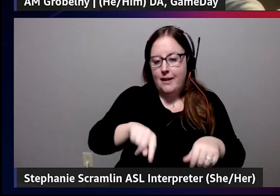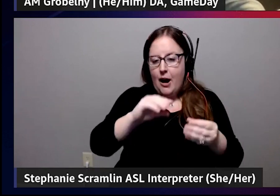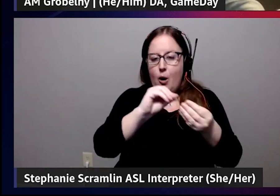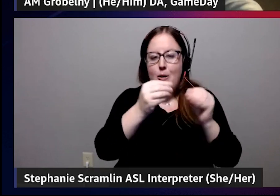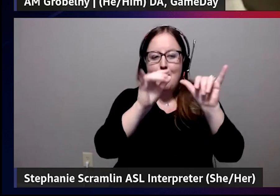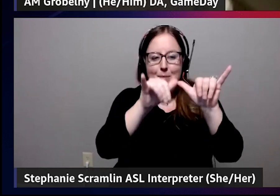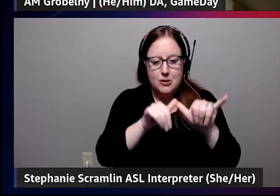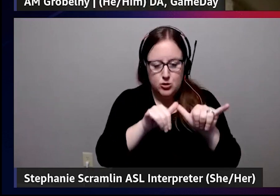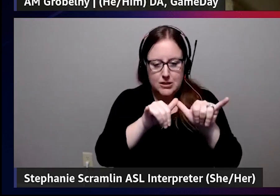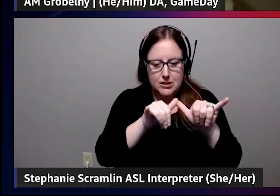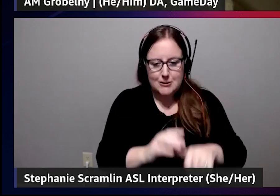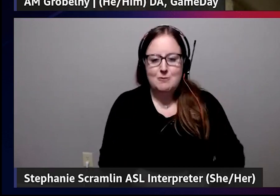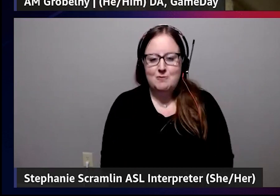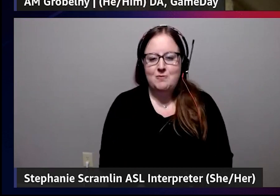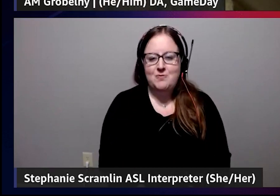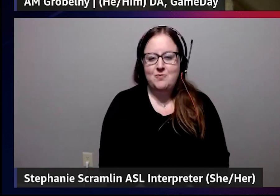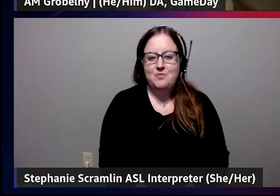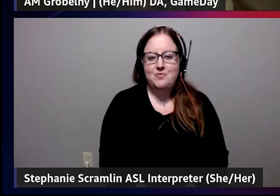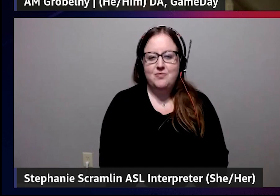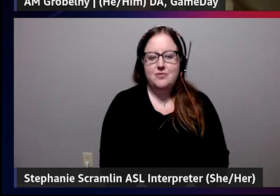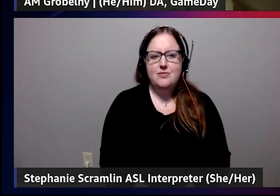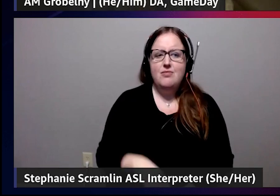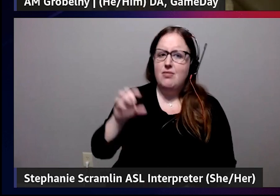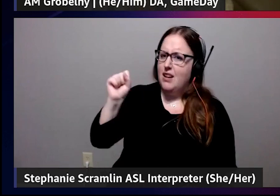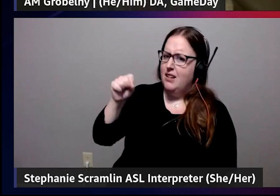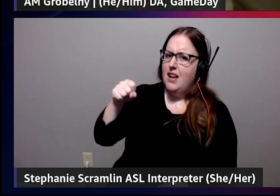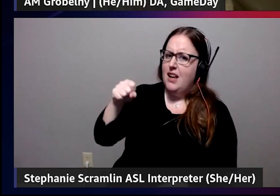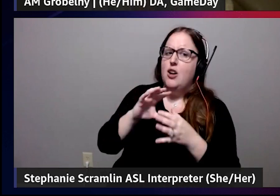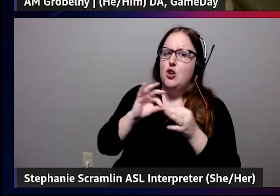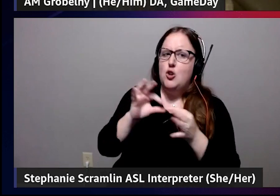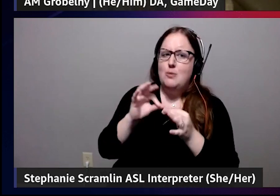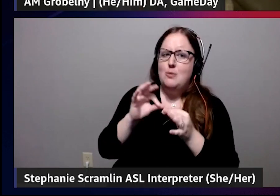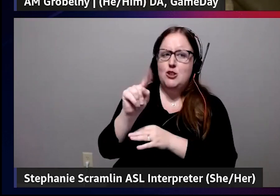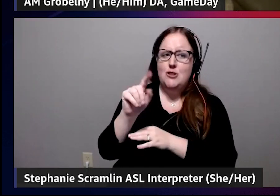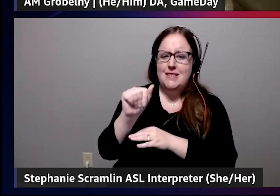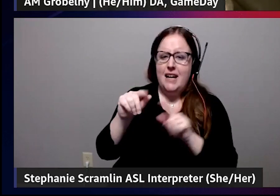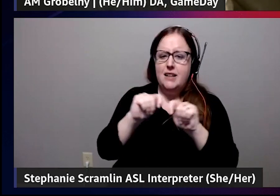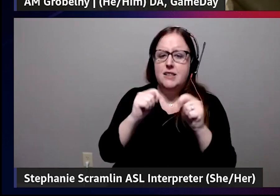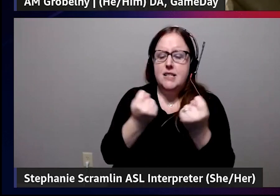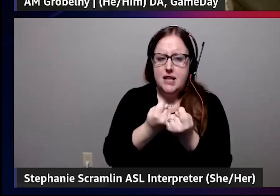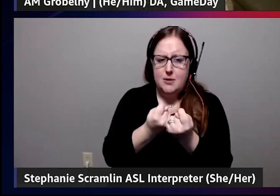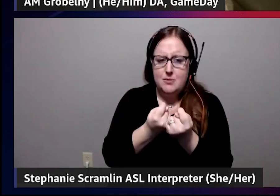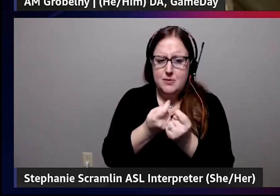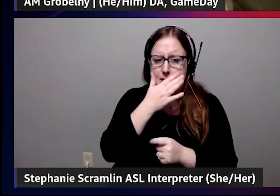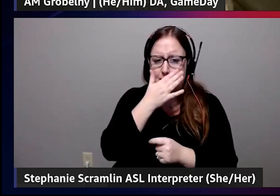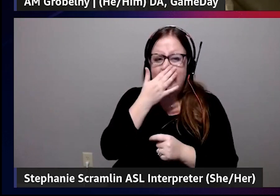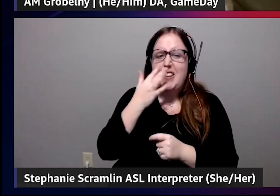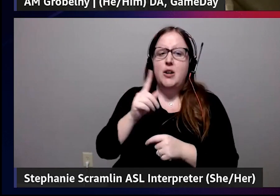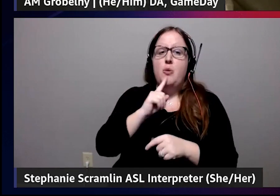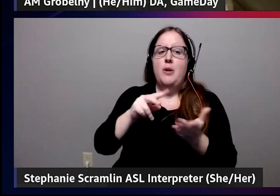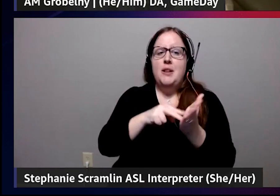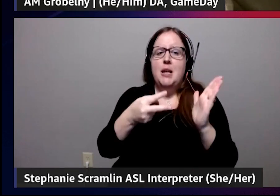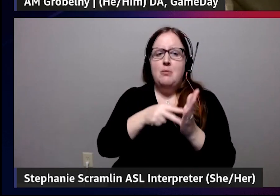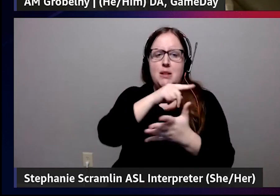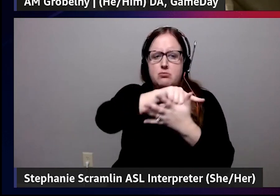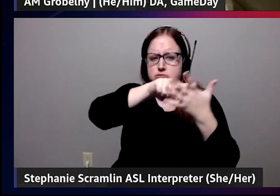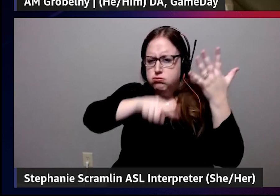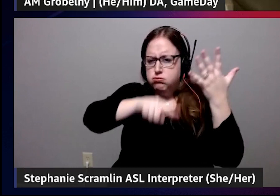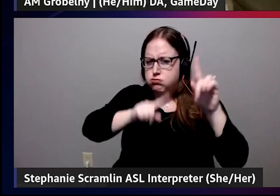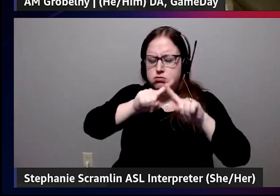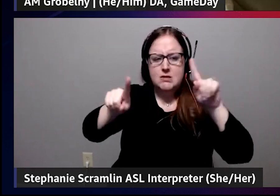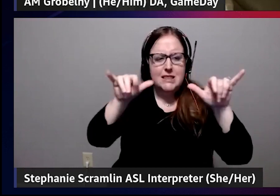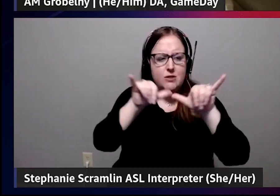function. Yeah, you mentioned data teams, and so data teams can mean all different kinds of sizes.